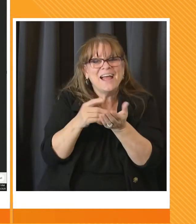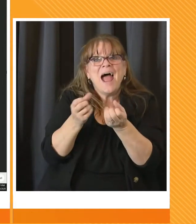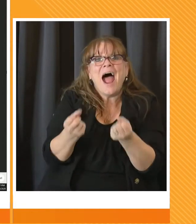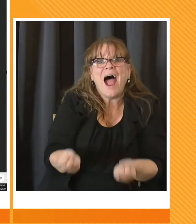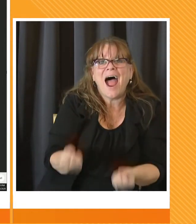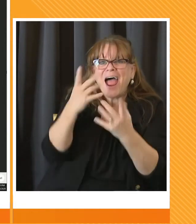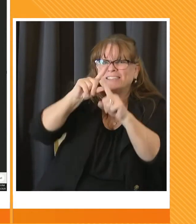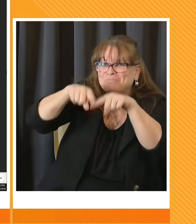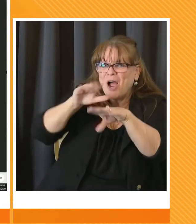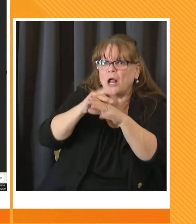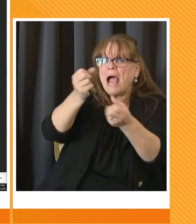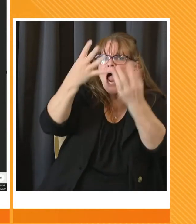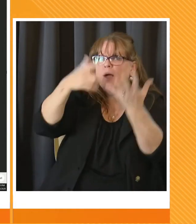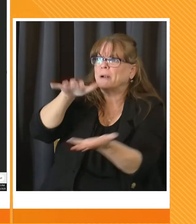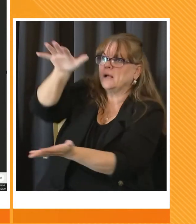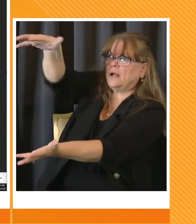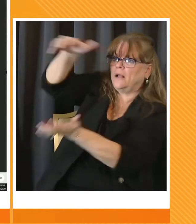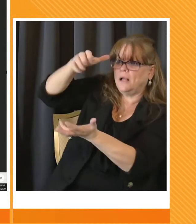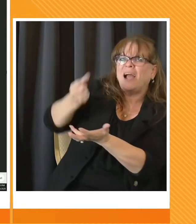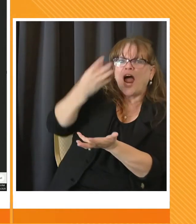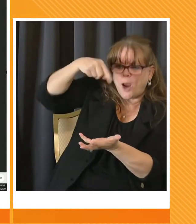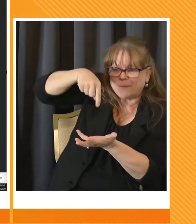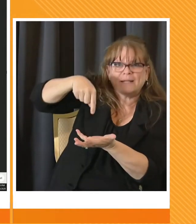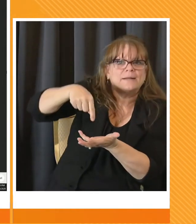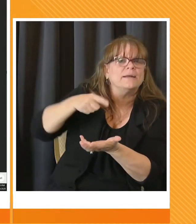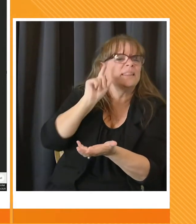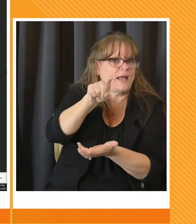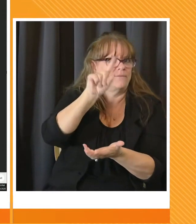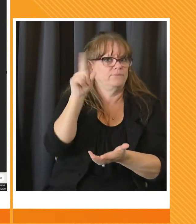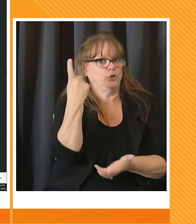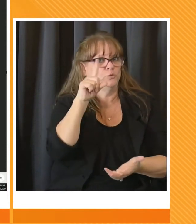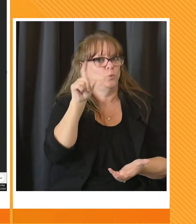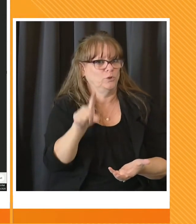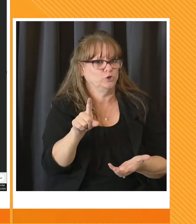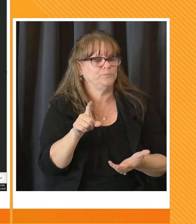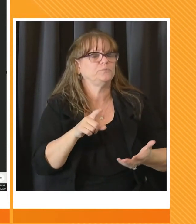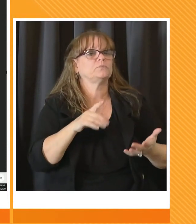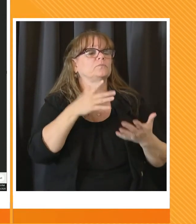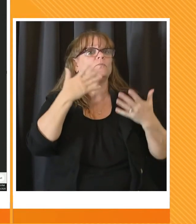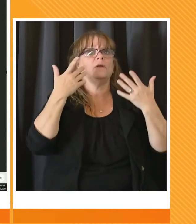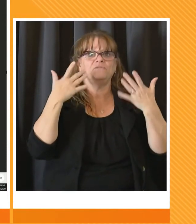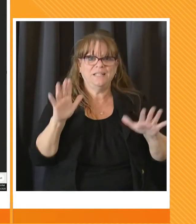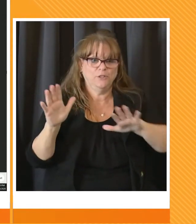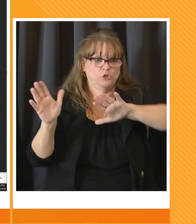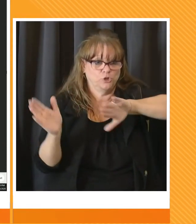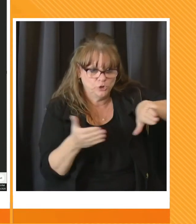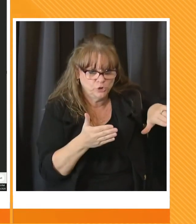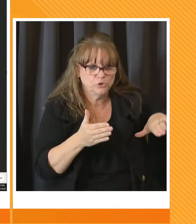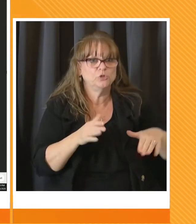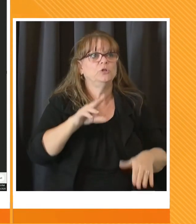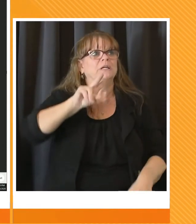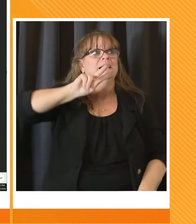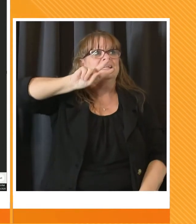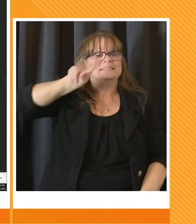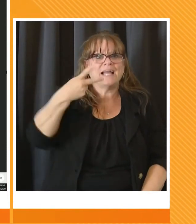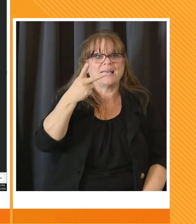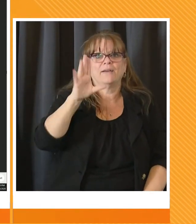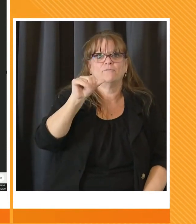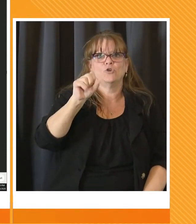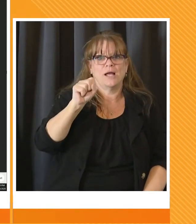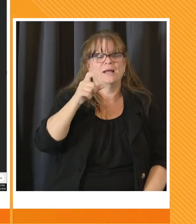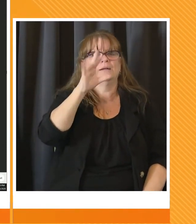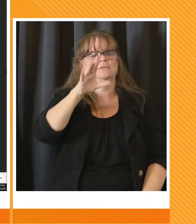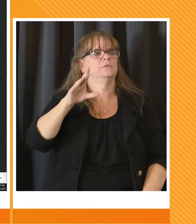on higher risk individuals and essential workers. So these are people who are over the age of 65, people with any